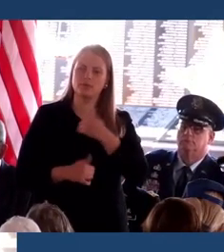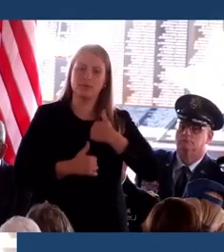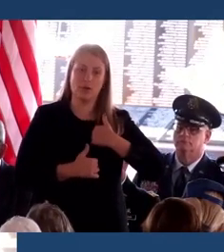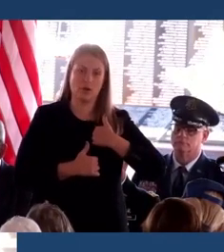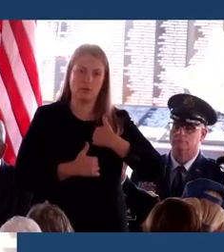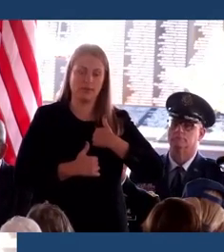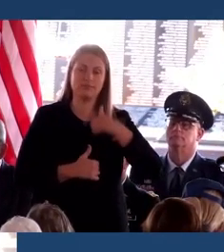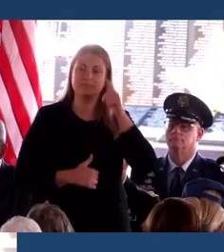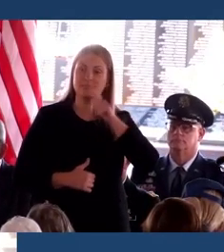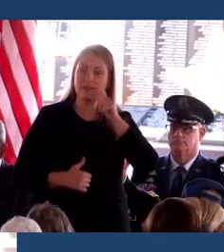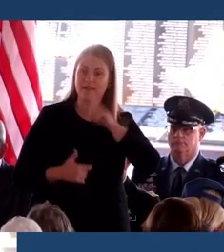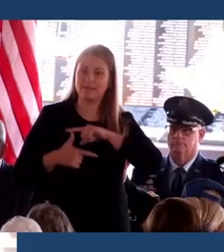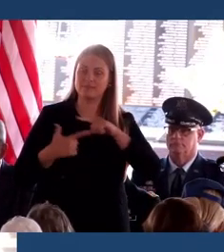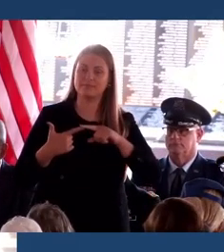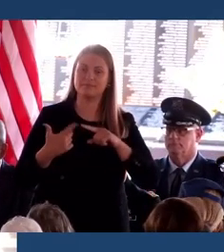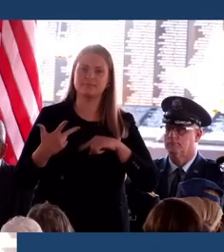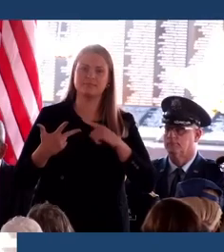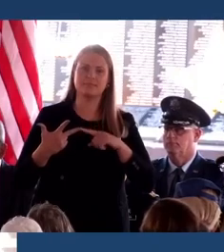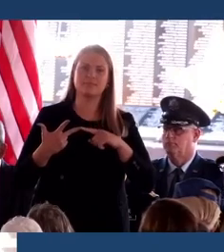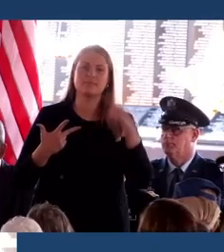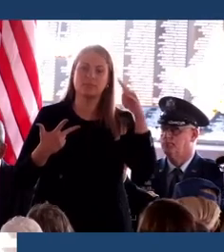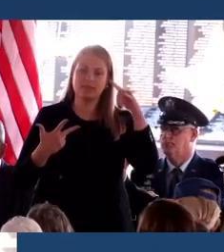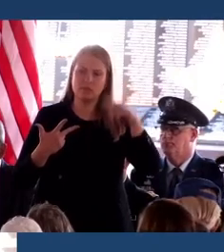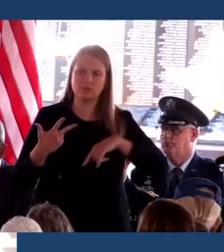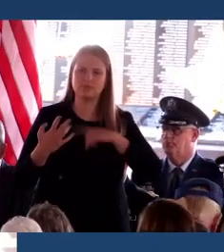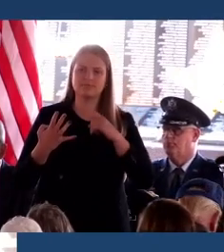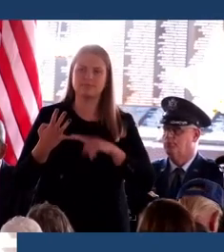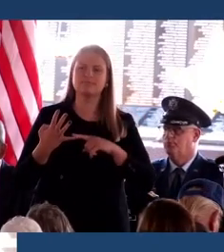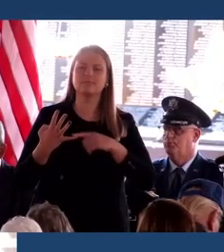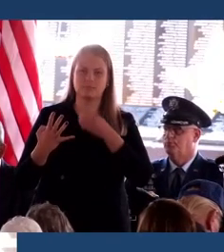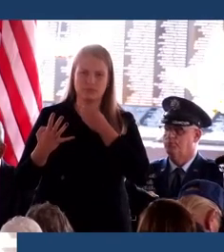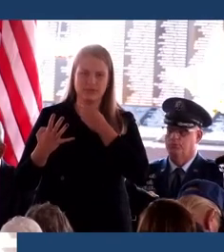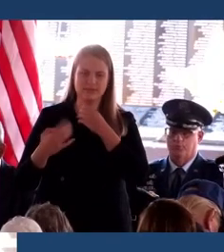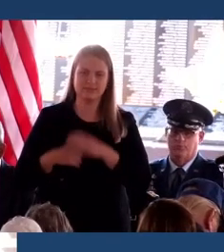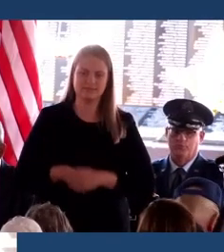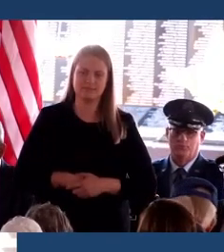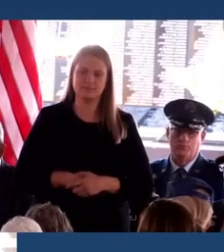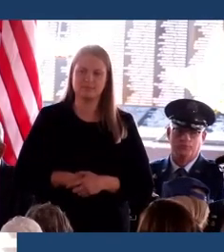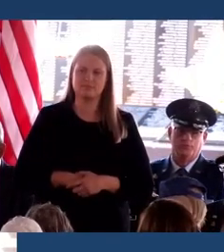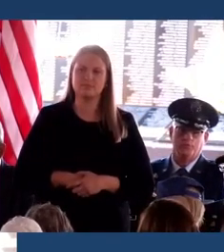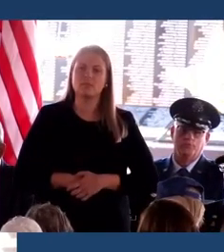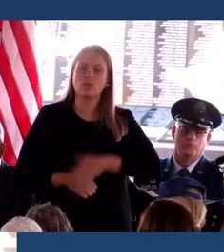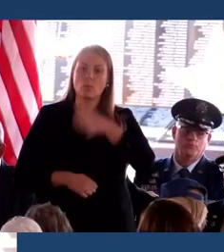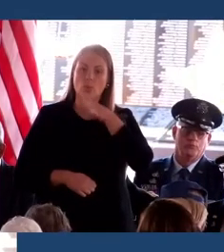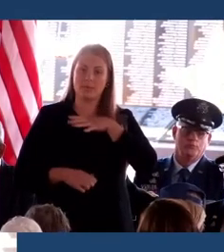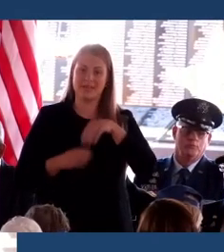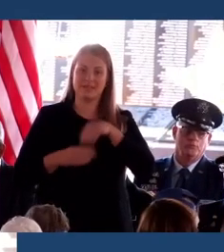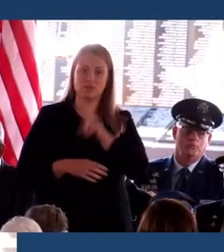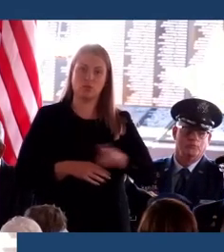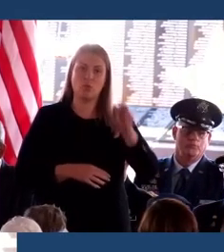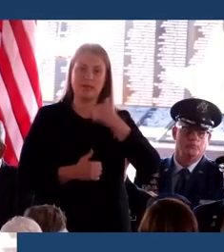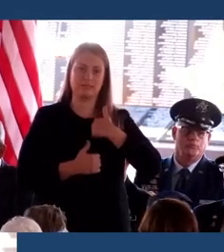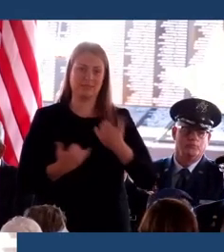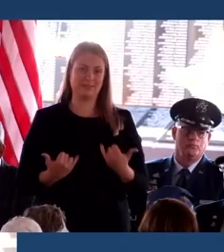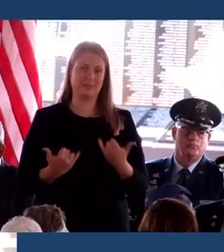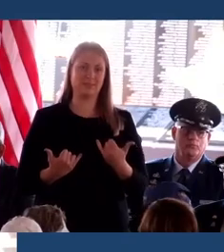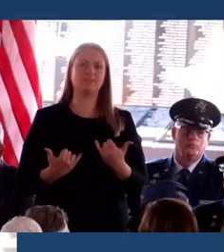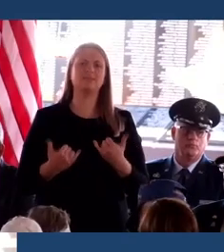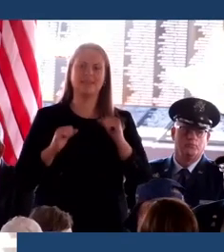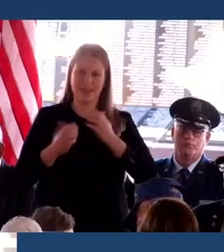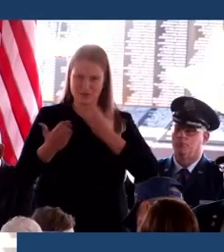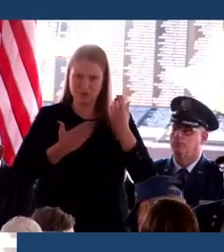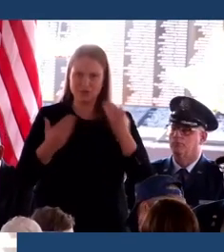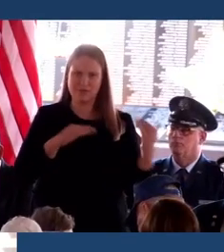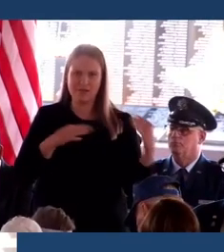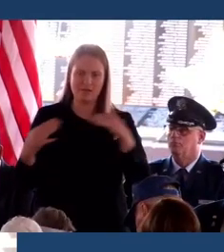Army, Navy, Air Force, and Marine Corps. Women in the U.S. military today can serve in